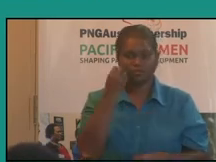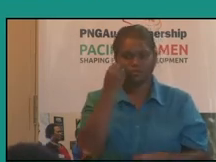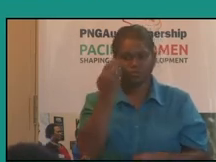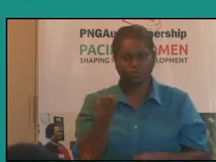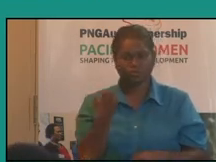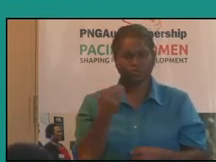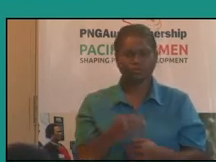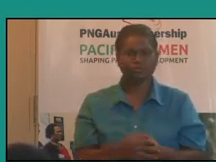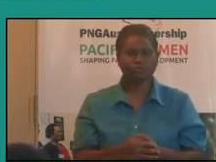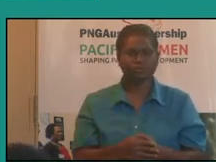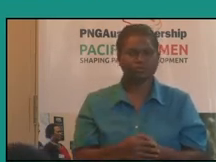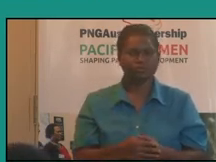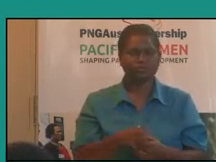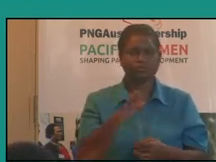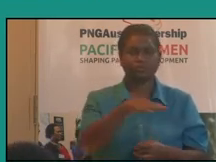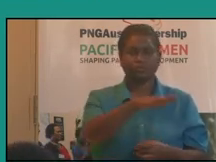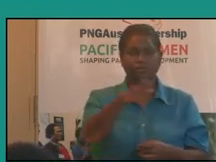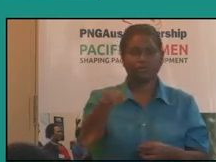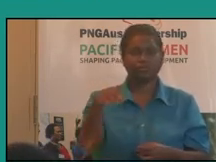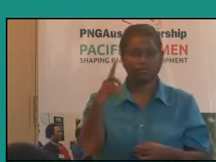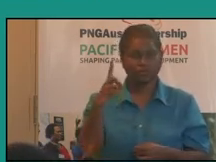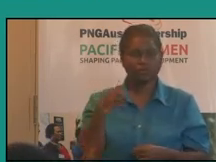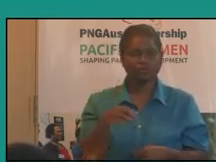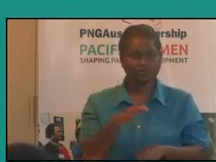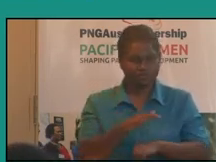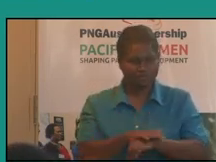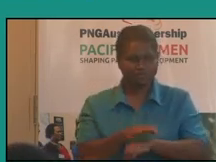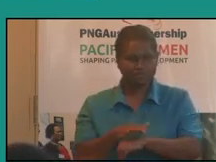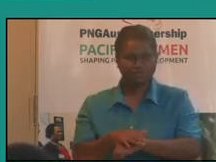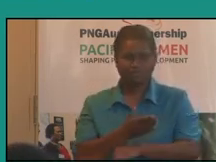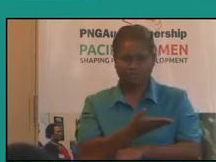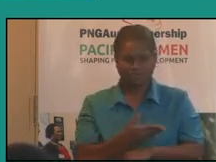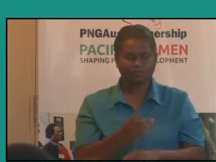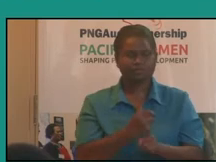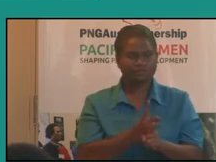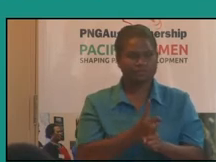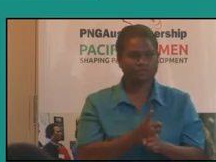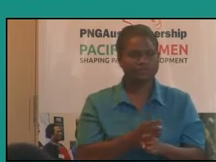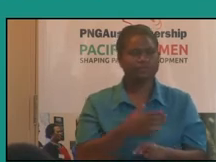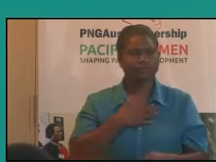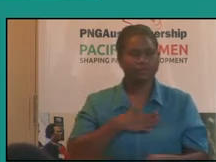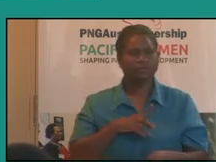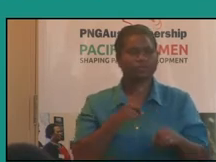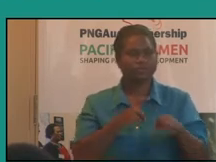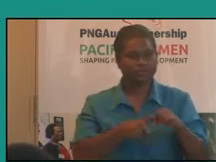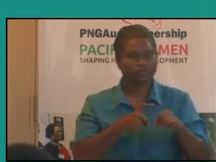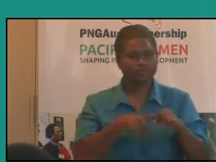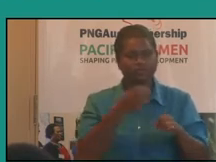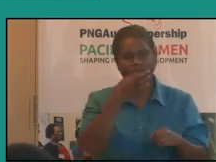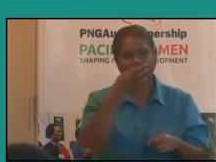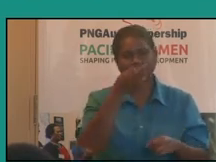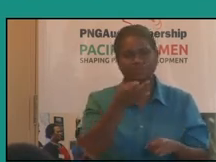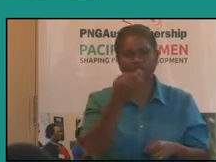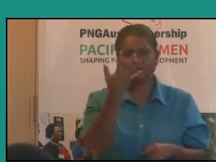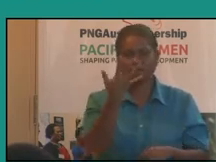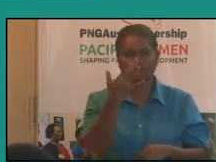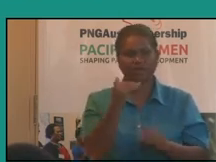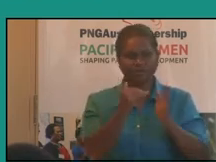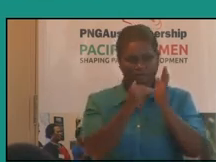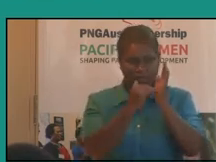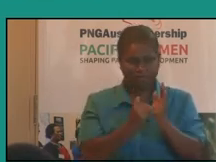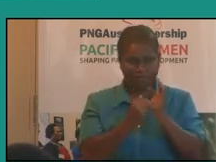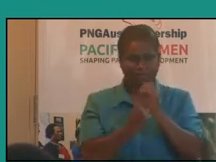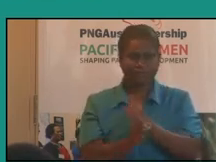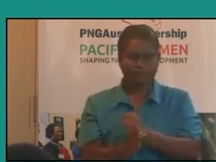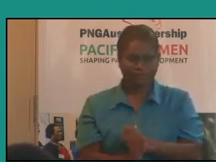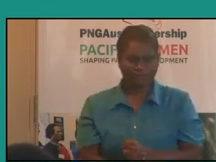with every one of our speakers here today. I do want to go back to the question of the five reserve seats and the importance